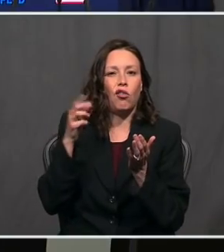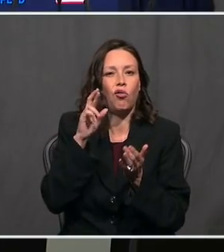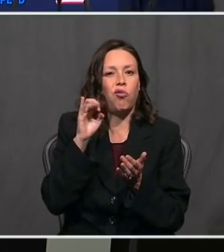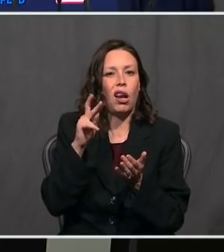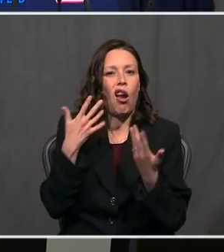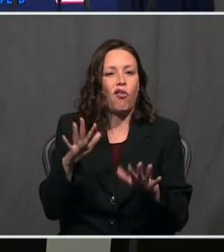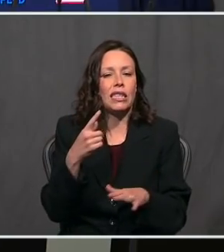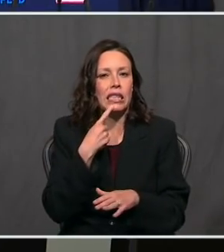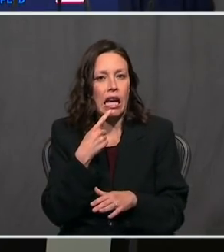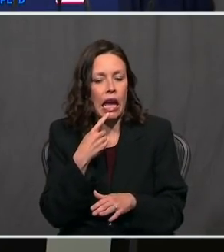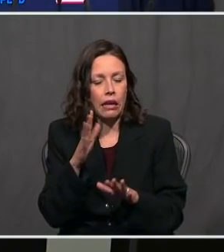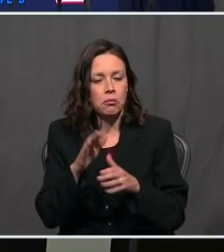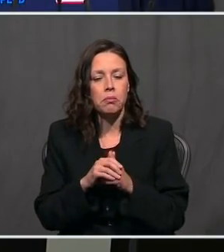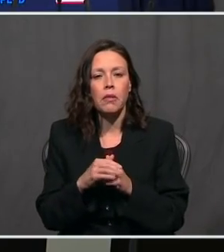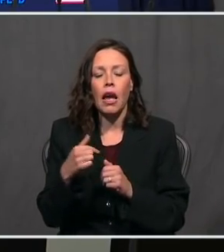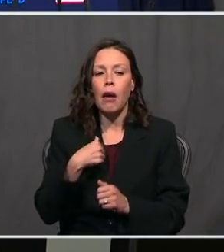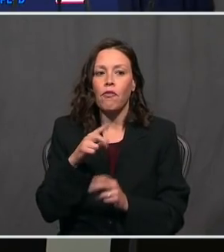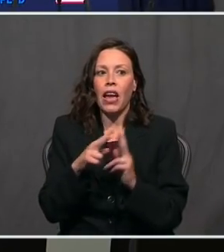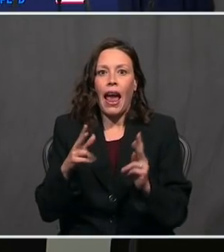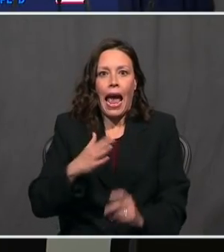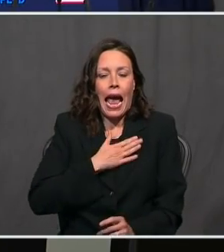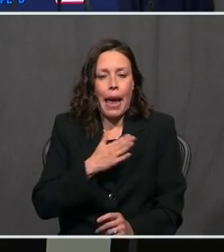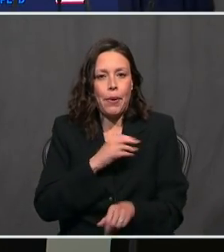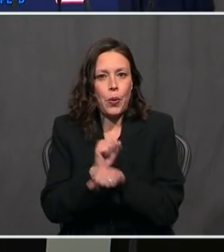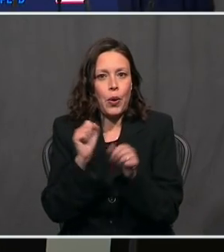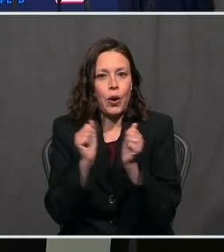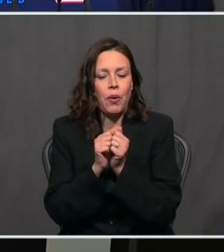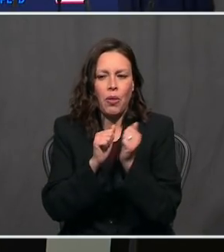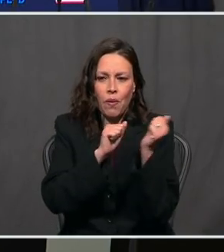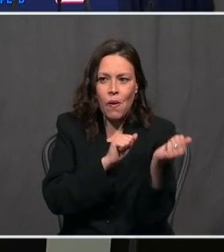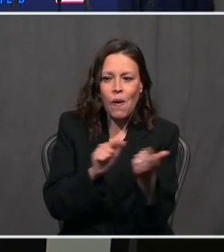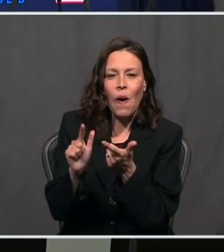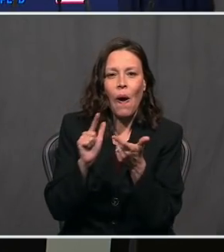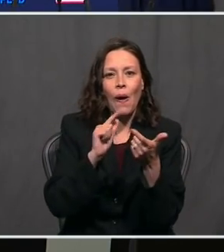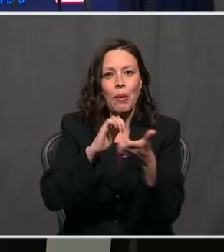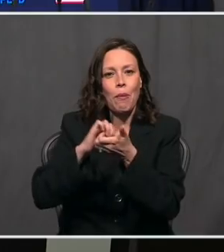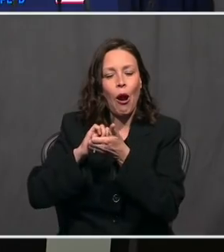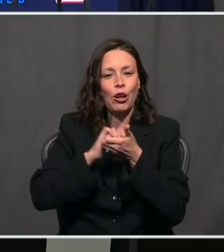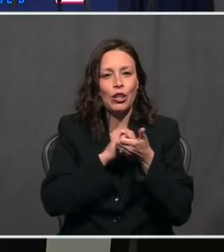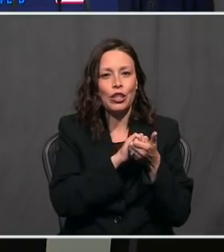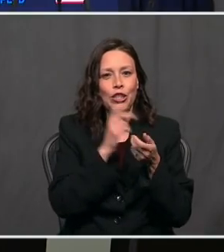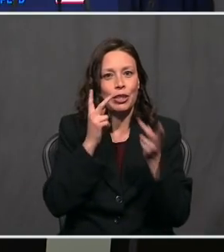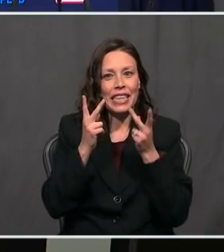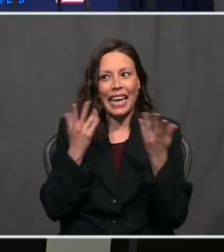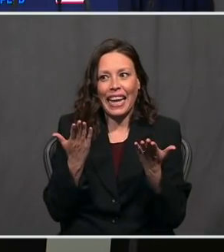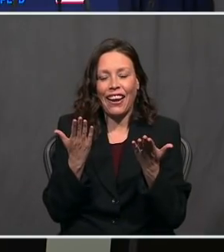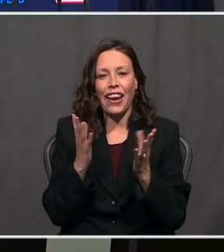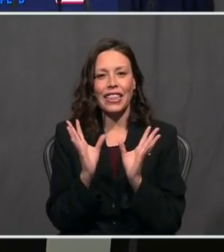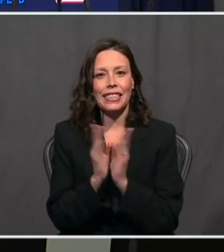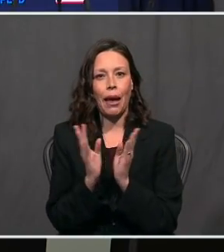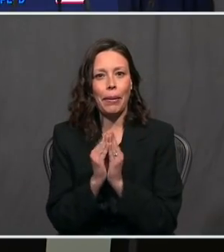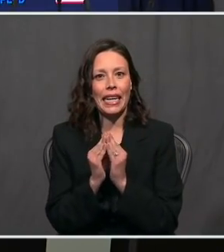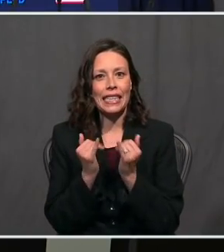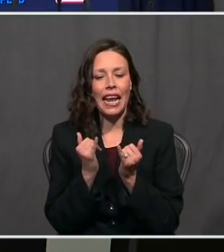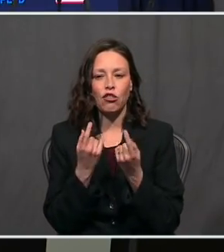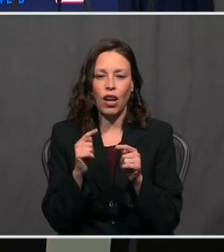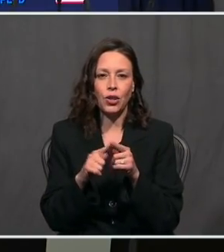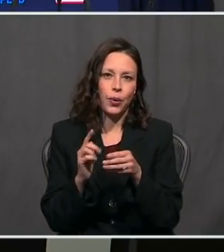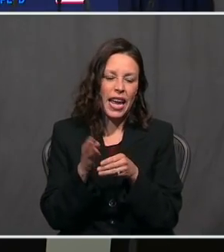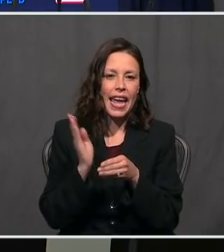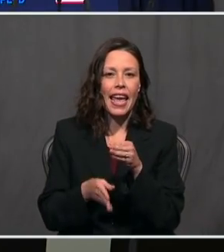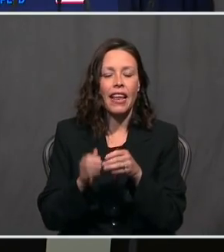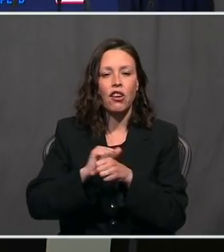yeah, let me just start by saying how happy we are to be working with all the partners that you're seeing at the summit today to put an end to this